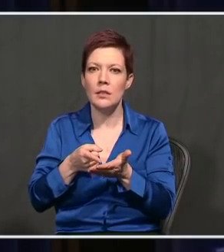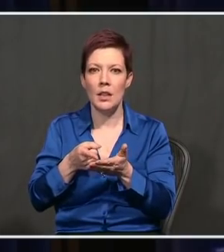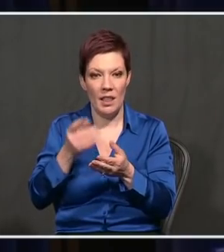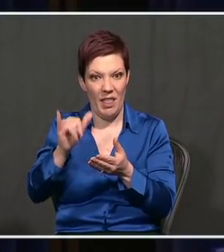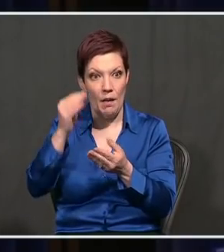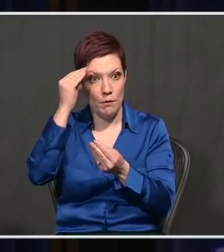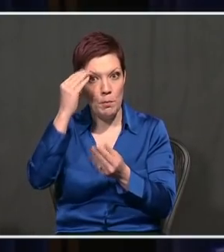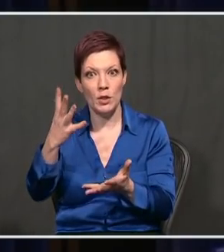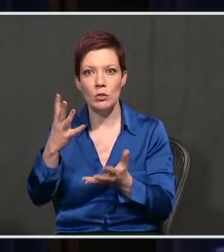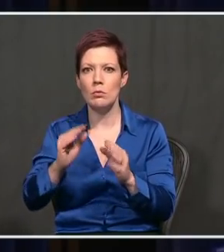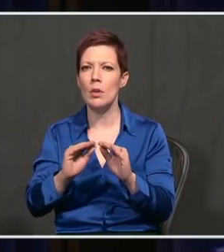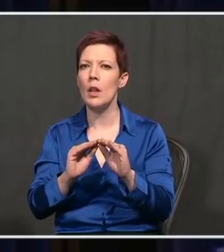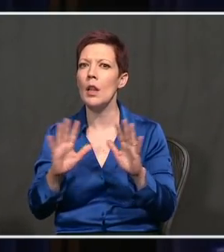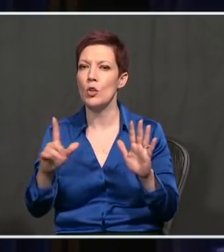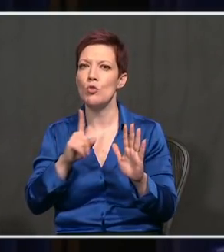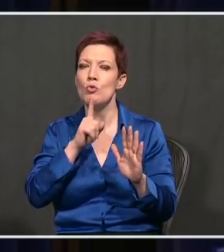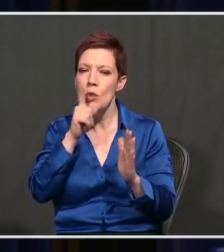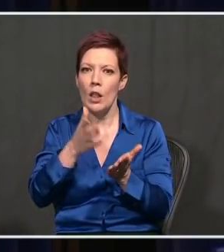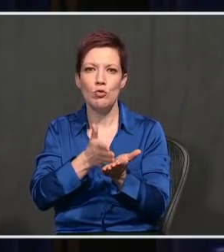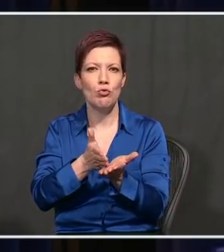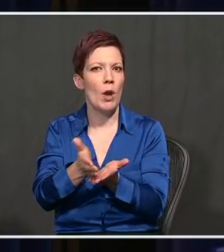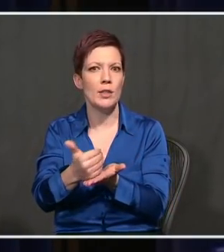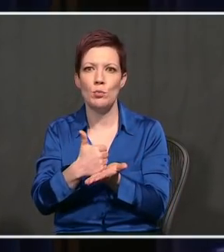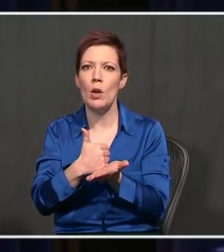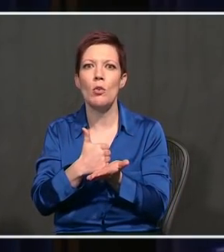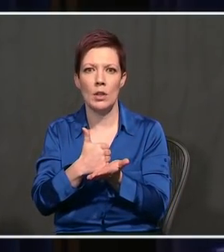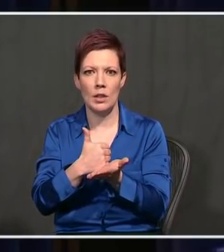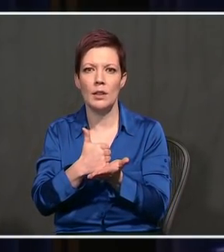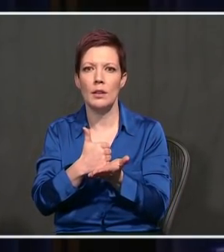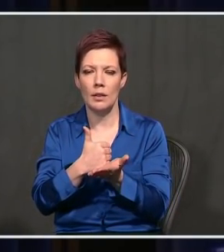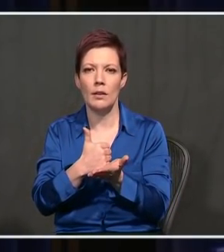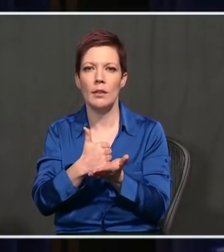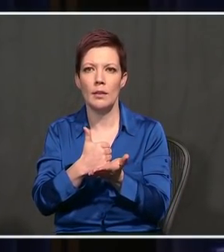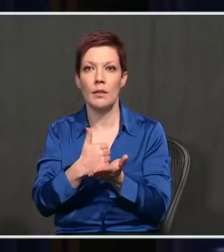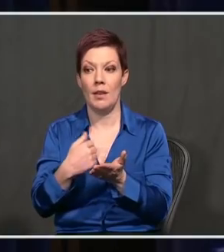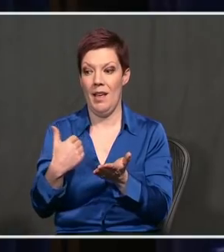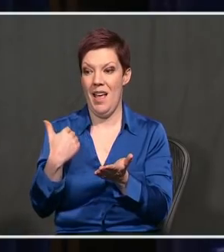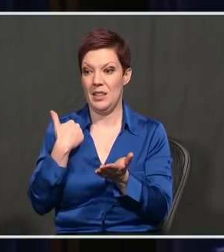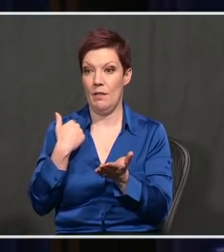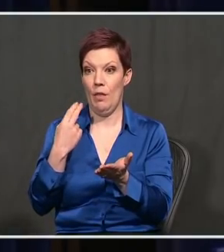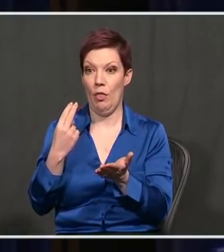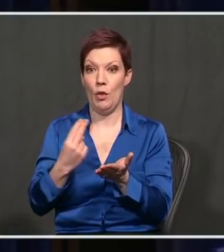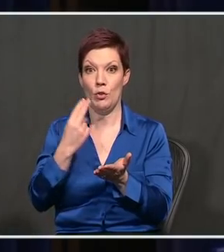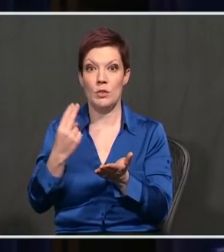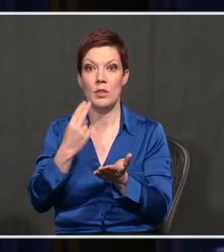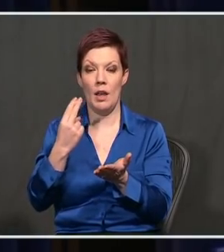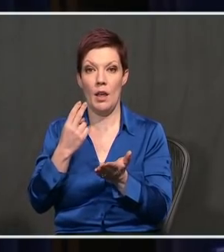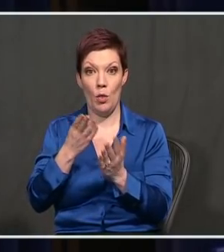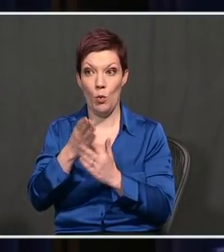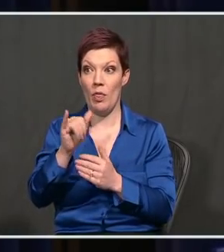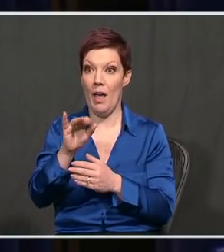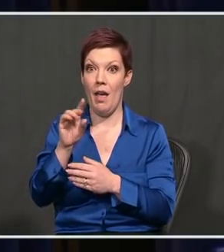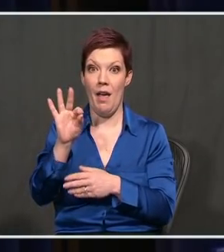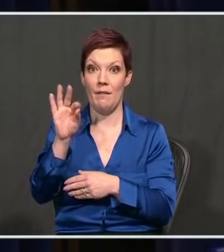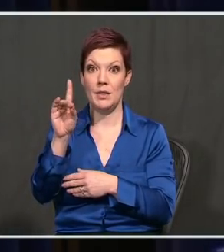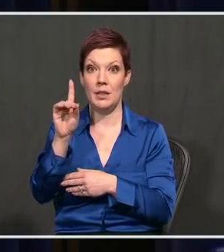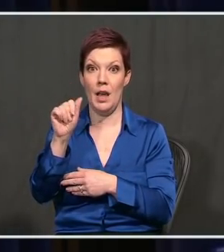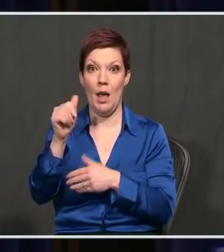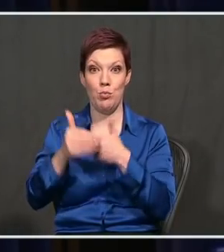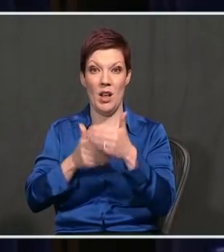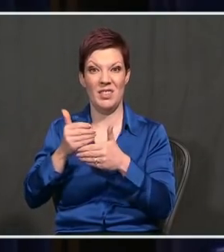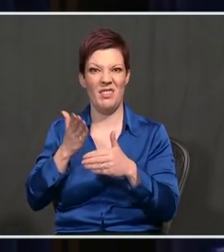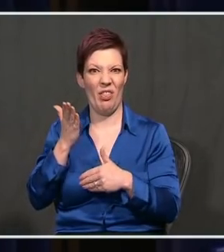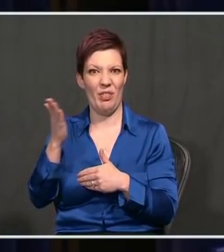made available transparently. You will witness that as of Thursday through the FDA process, where